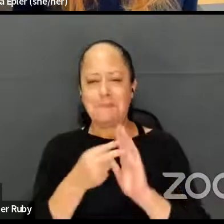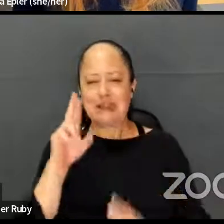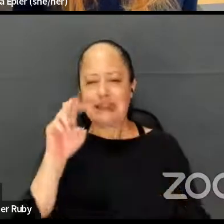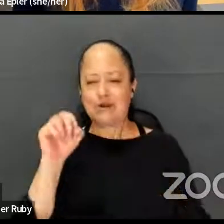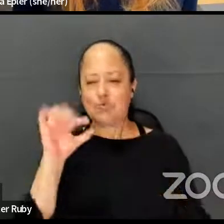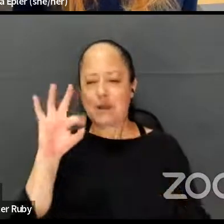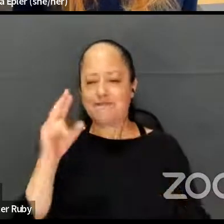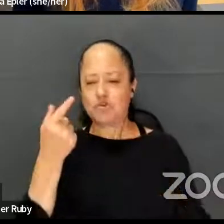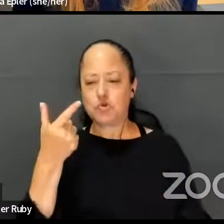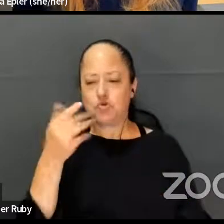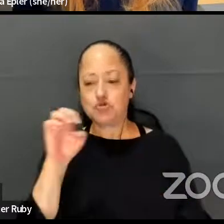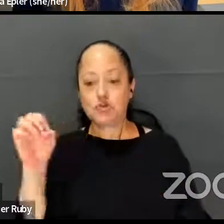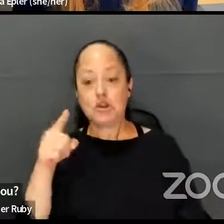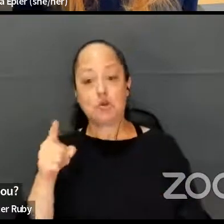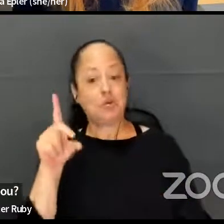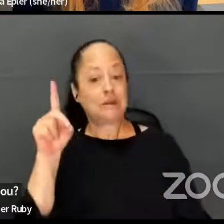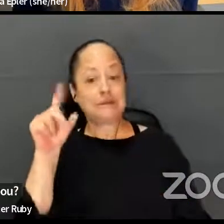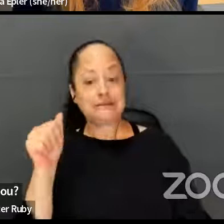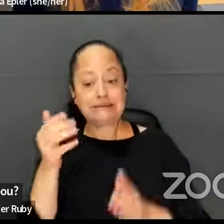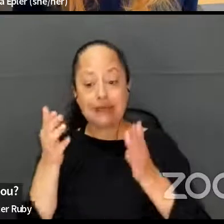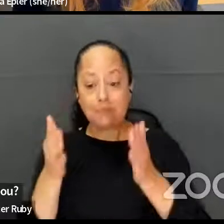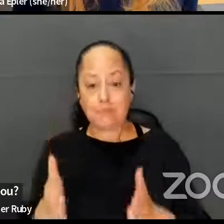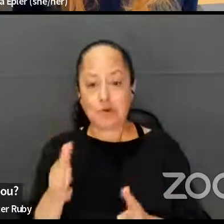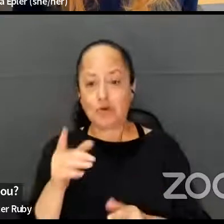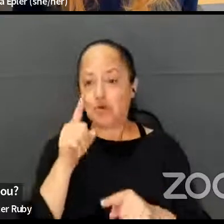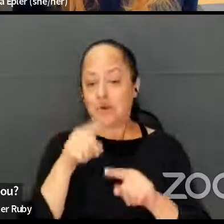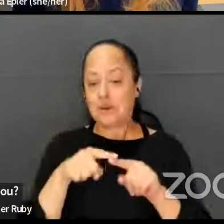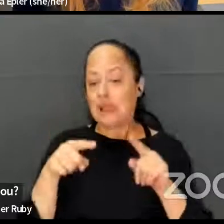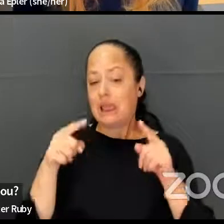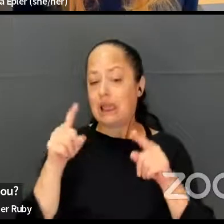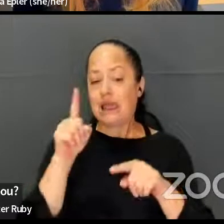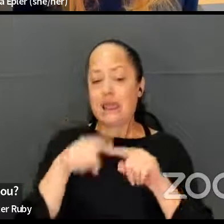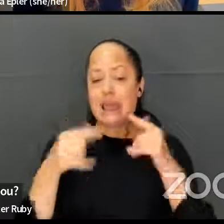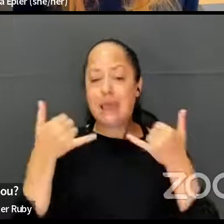what if you're a disabled person, you can't play the sport you want to play.